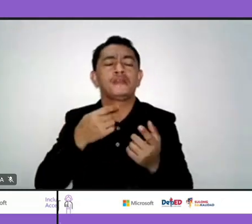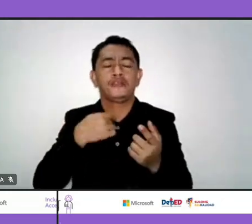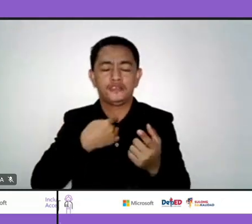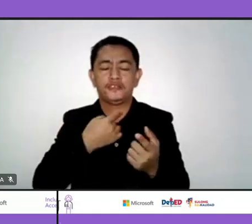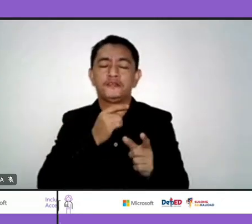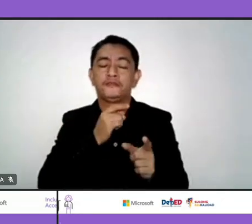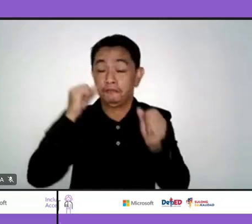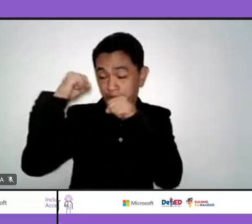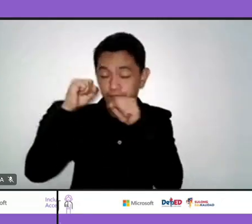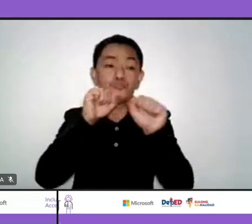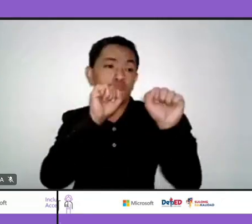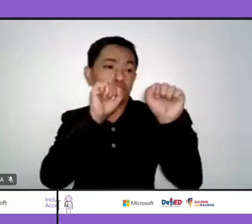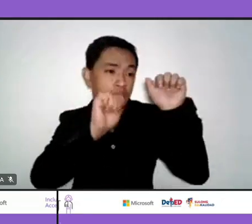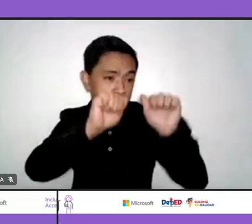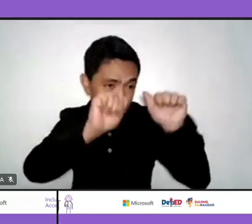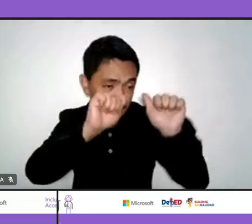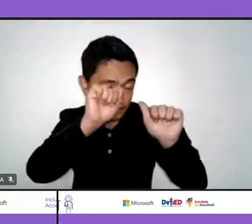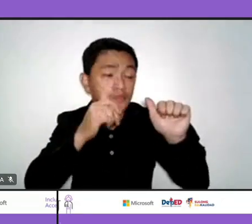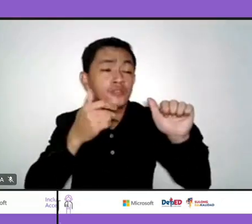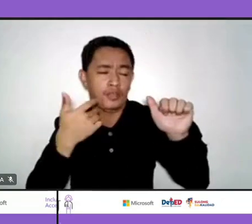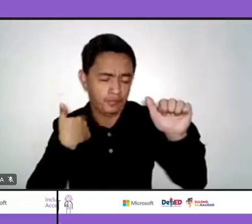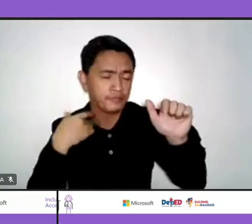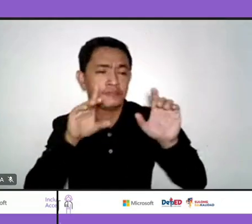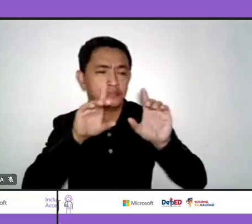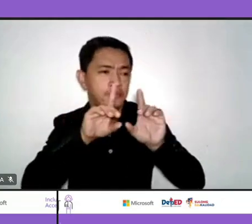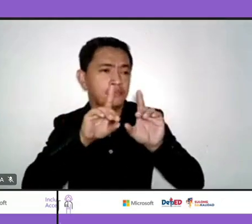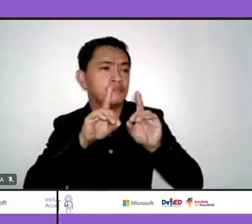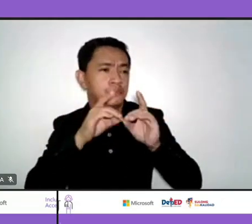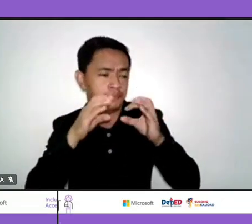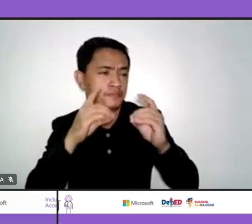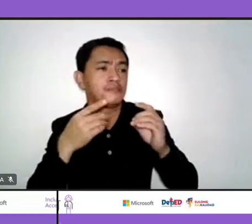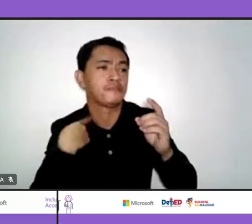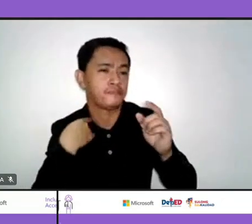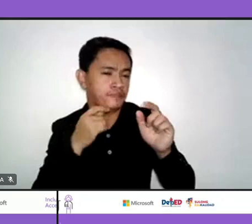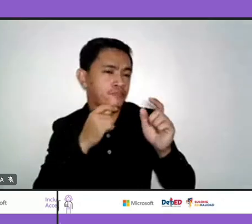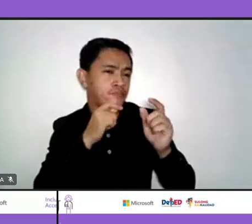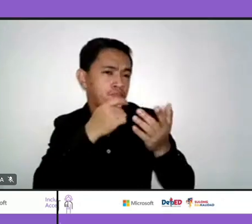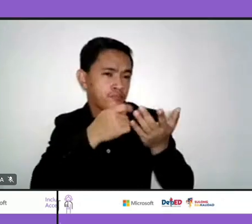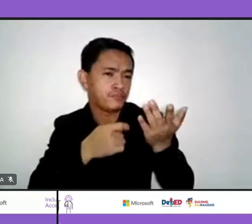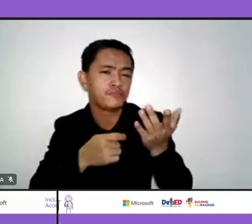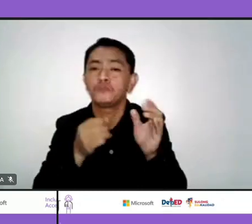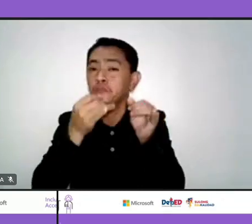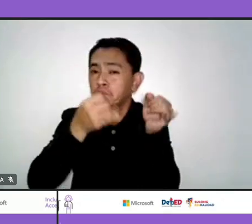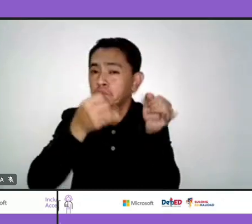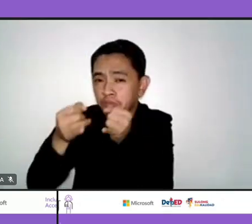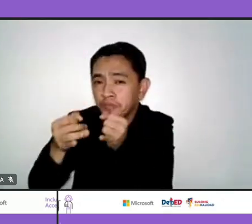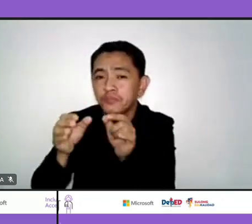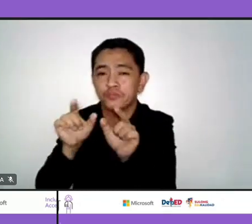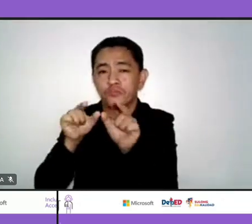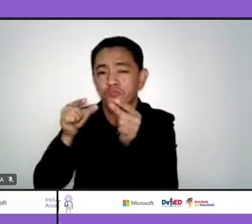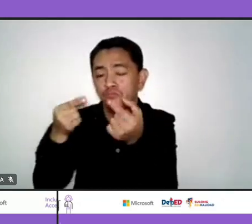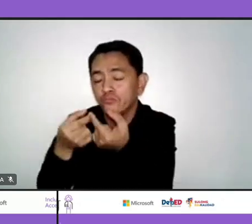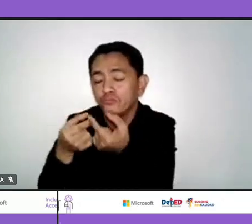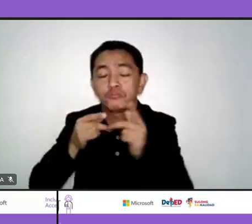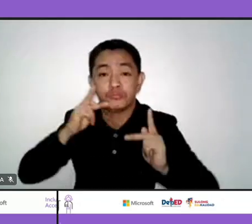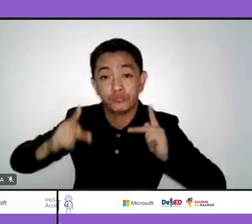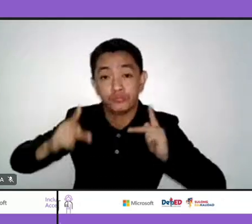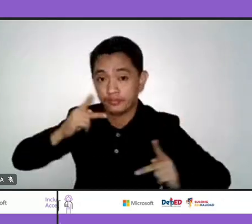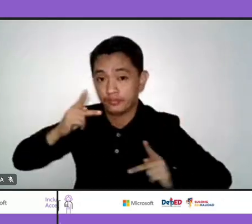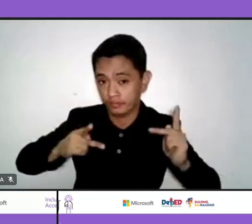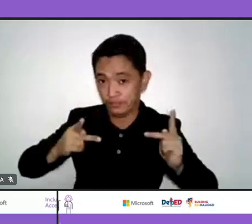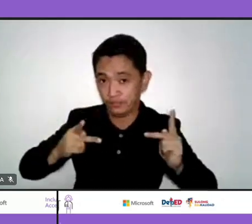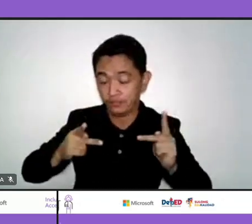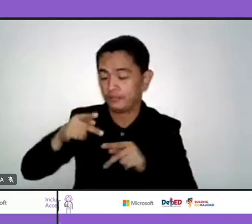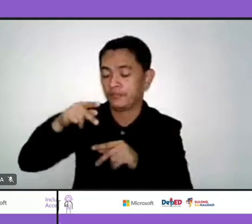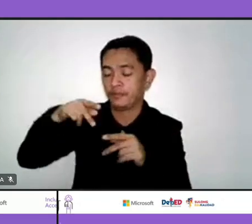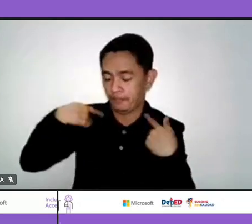rethink certain things, and that's one of those things. I think I agree with assessment, and DepEd does have a tool to try and look